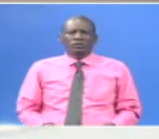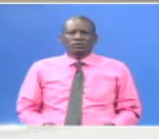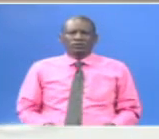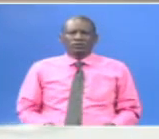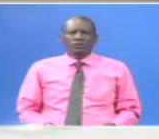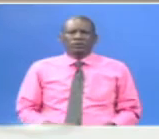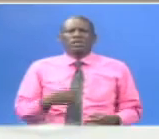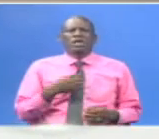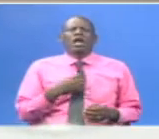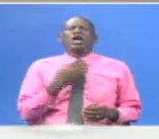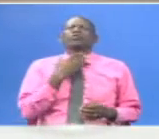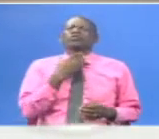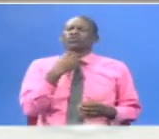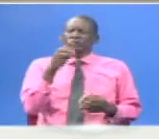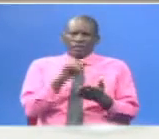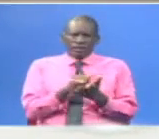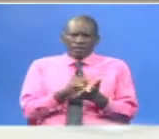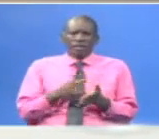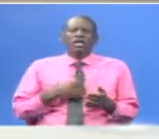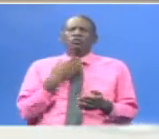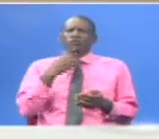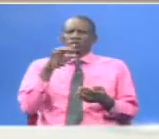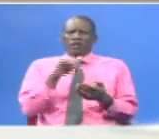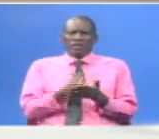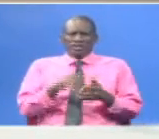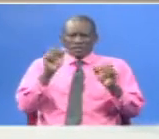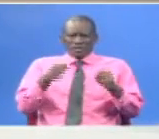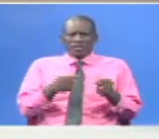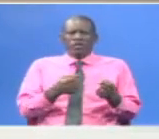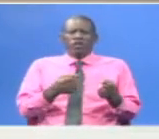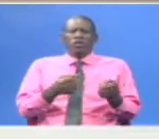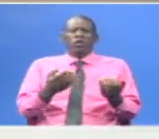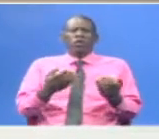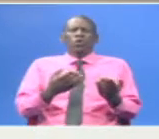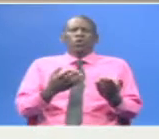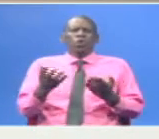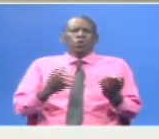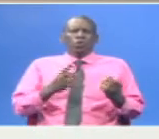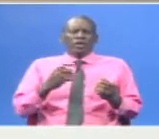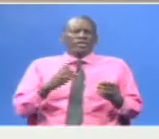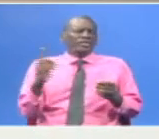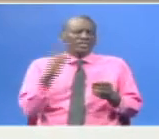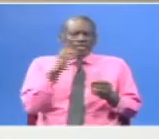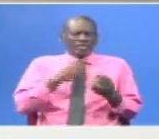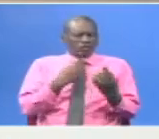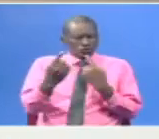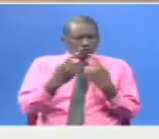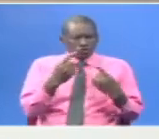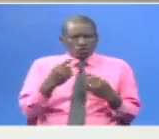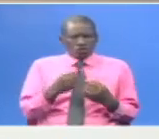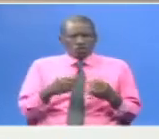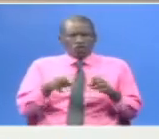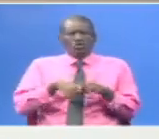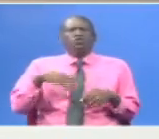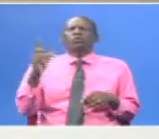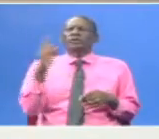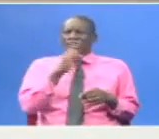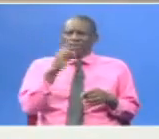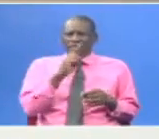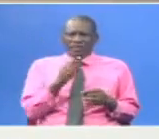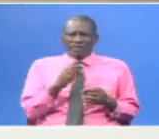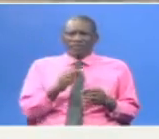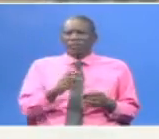I like to mention that while it's dangerous to speak out, it's even more dangerous to